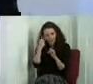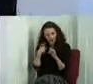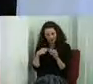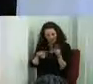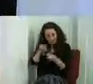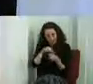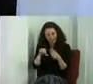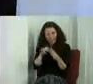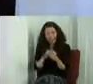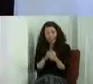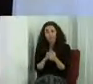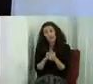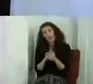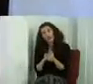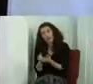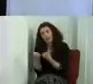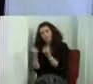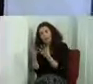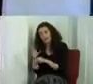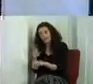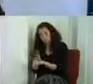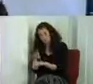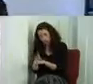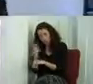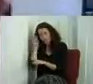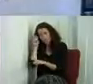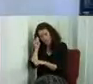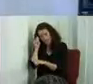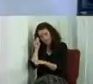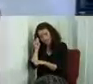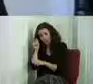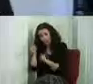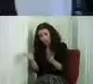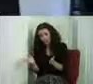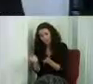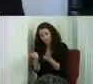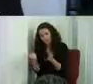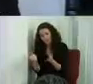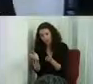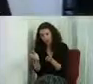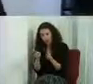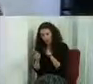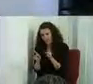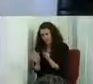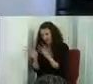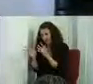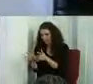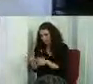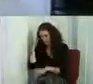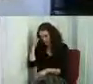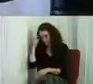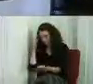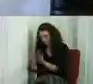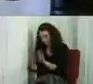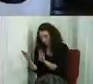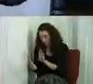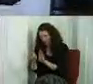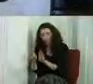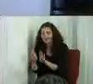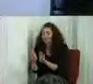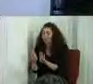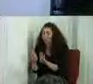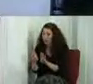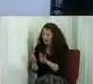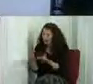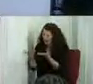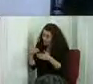in many of our churches, in many of our theologies, we ask people to leave our brains at the door rather than bring them into the sanctuary